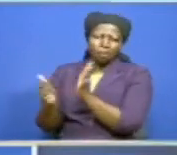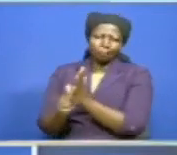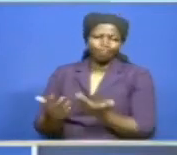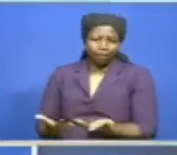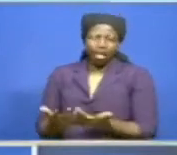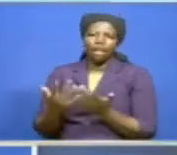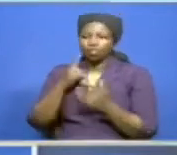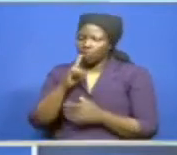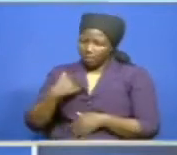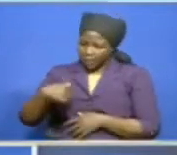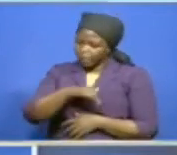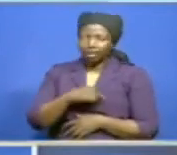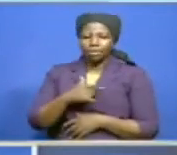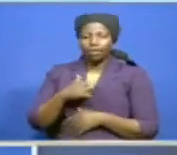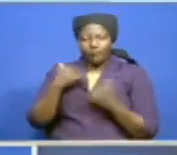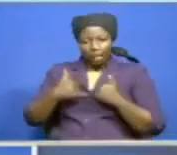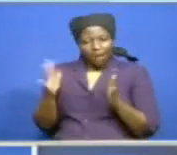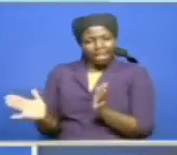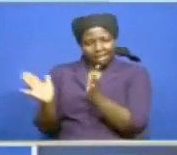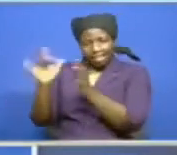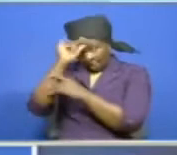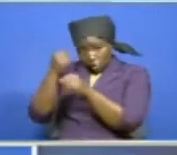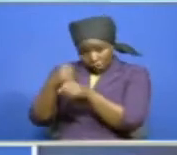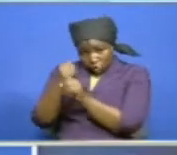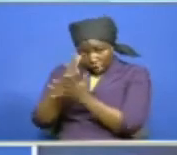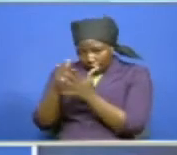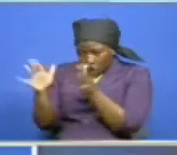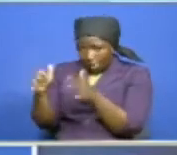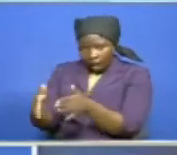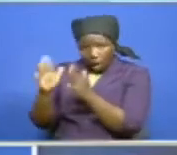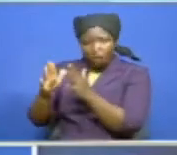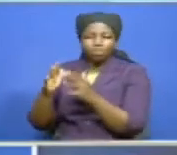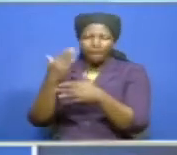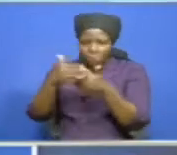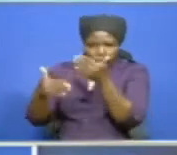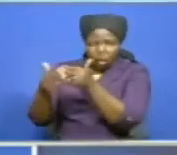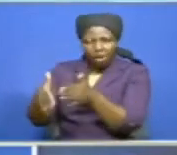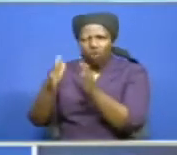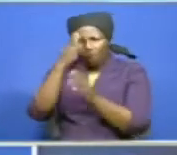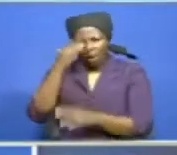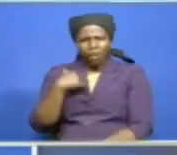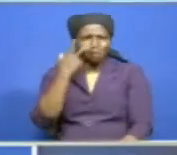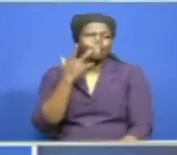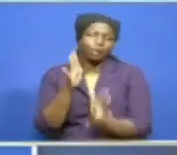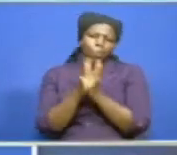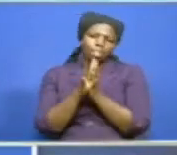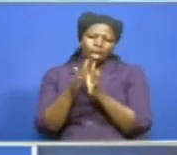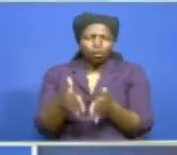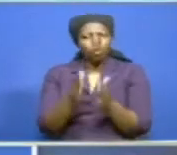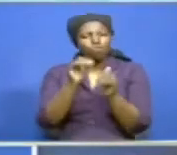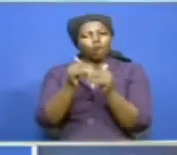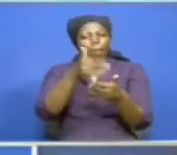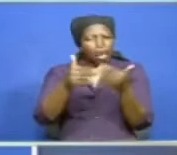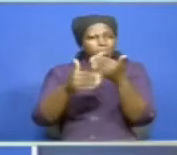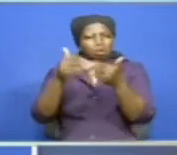that they open up those roads, they create the road networks, because we have seen with the roads that are being constructed,